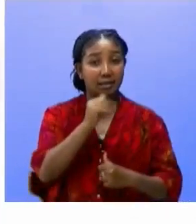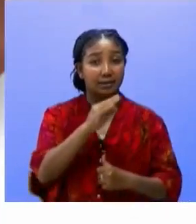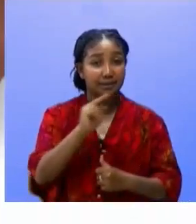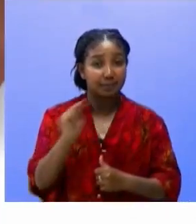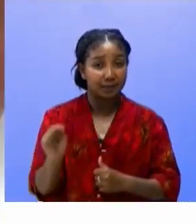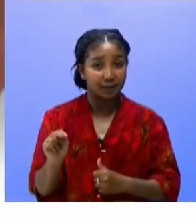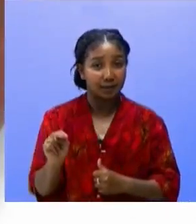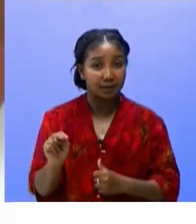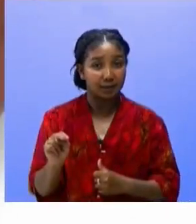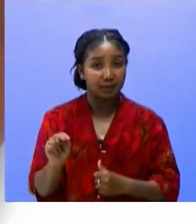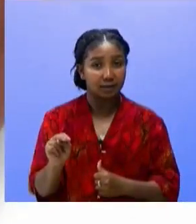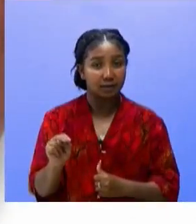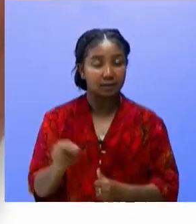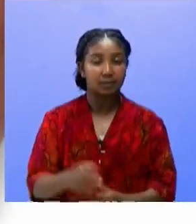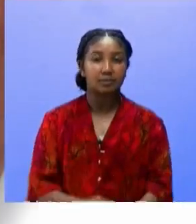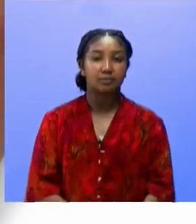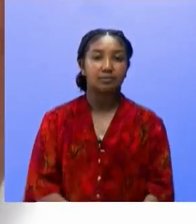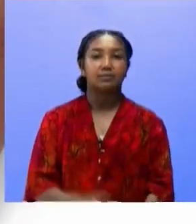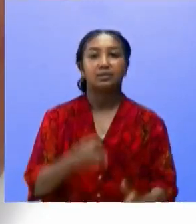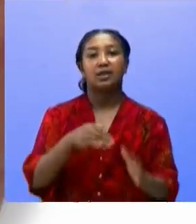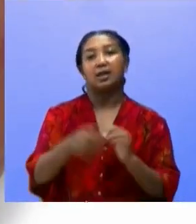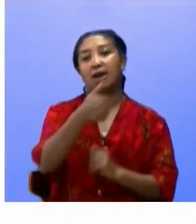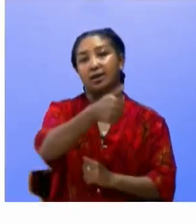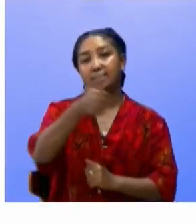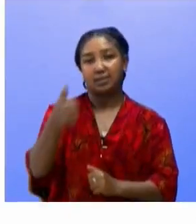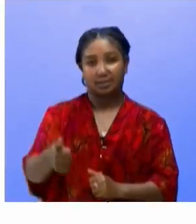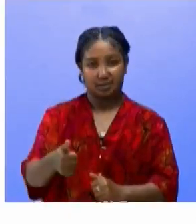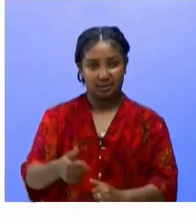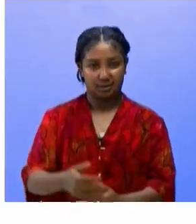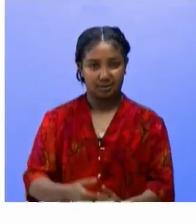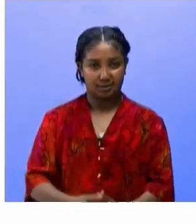been in Addis.